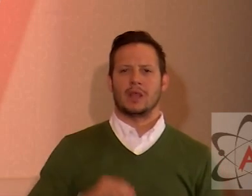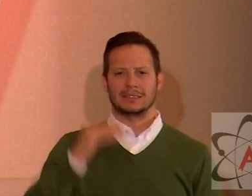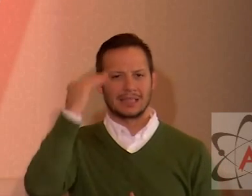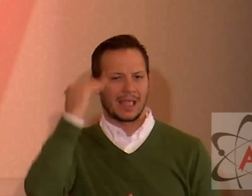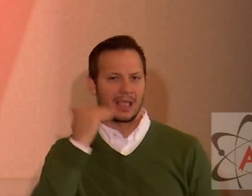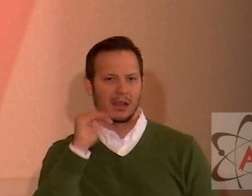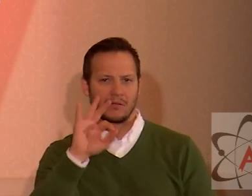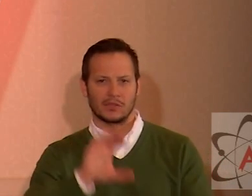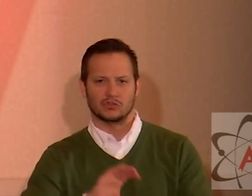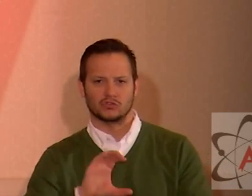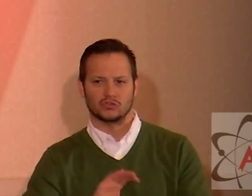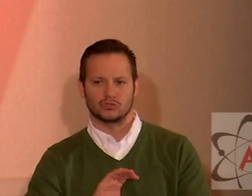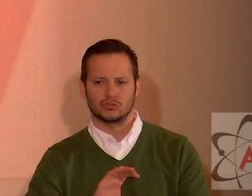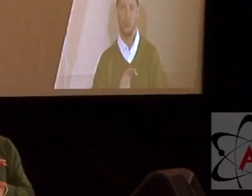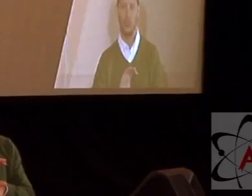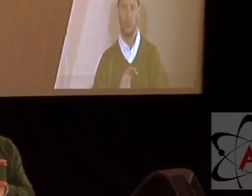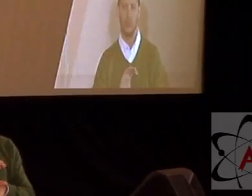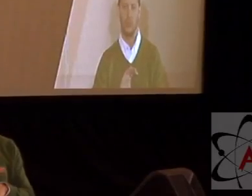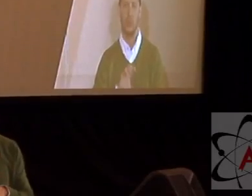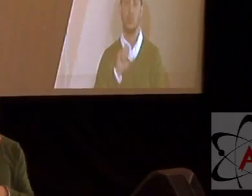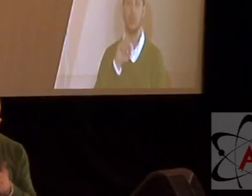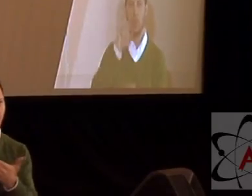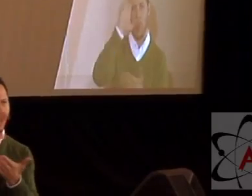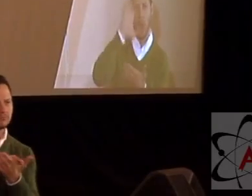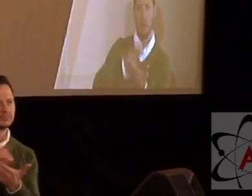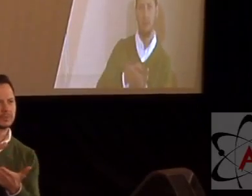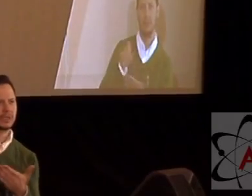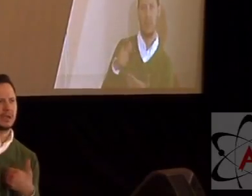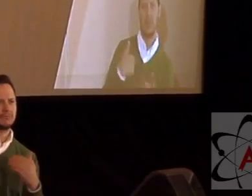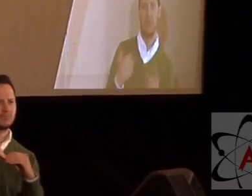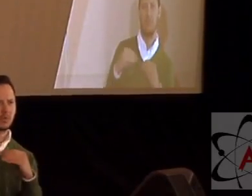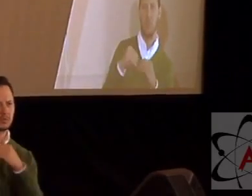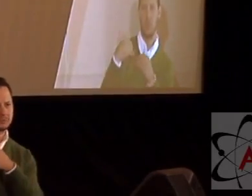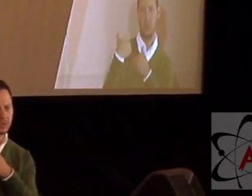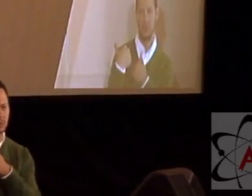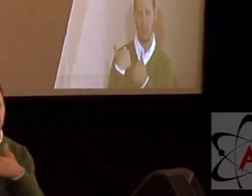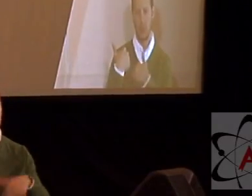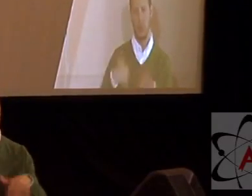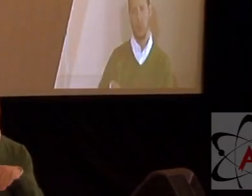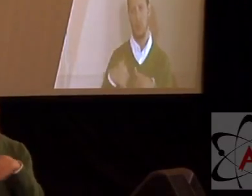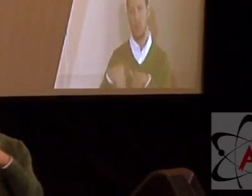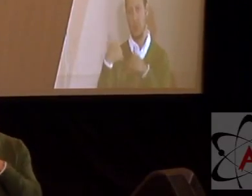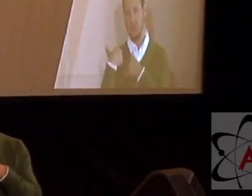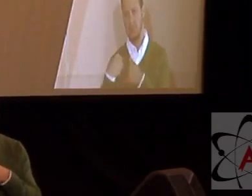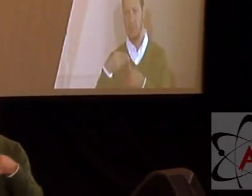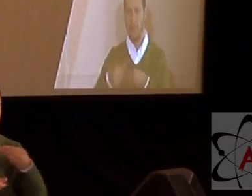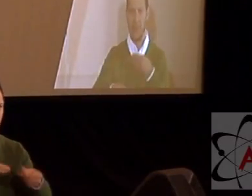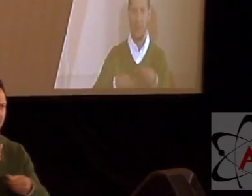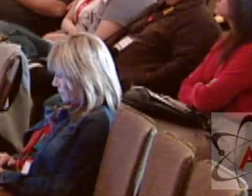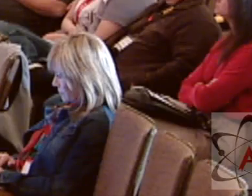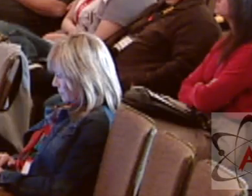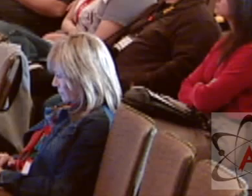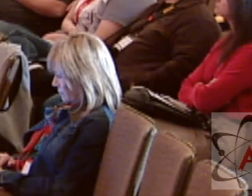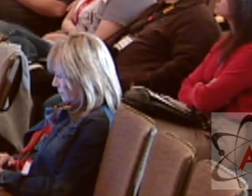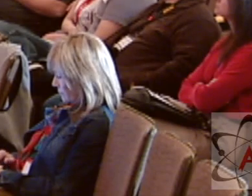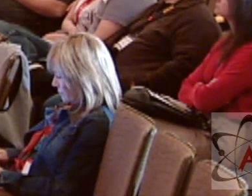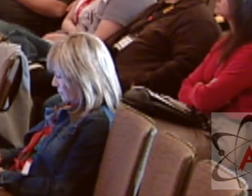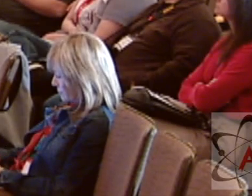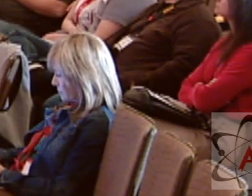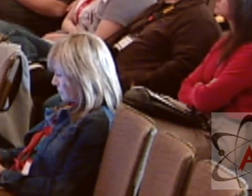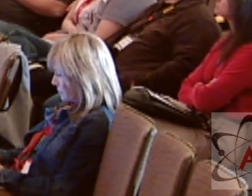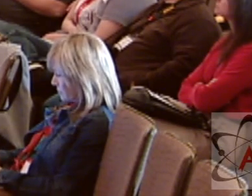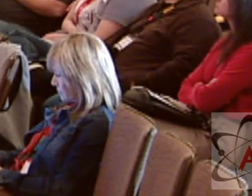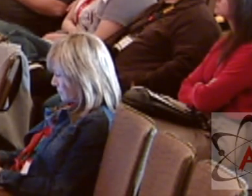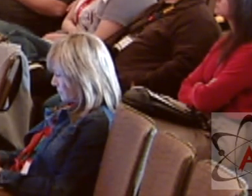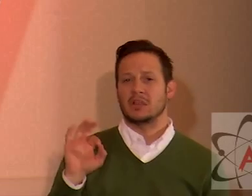church. So the hubby has more responsibility on his shoulders to pay the bills. An